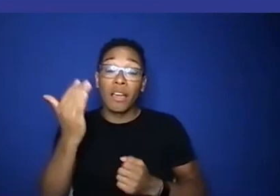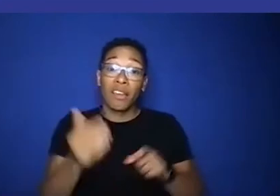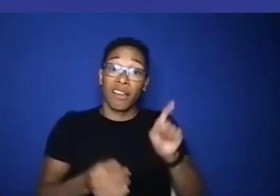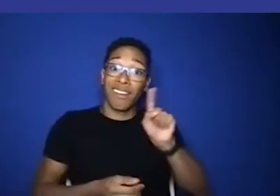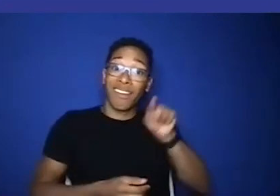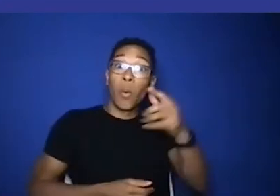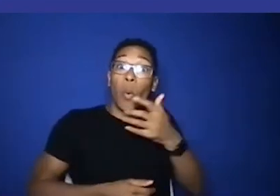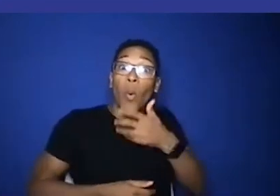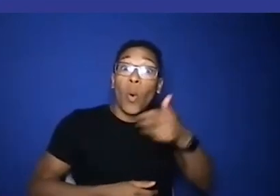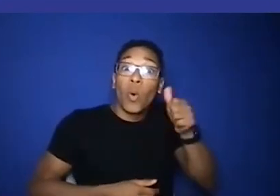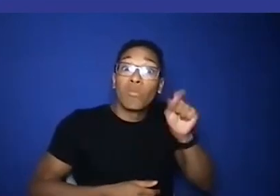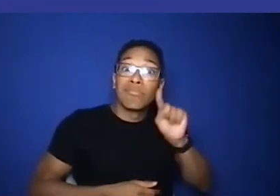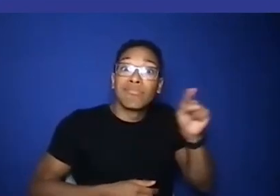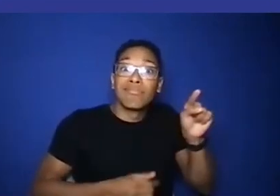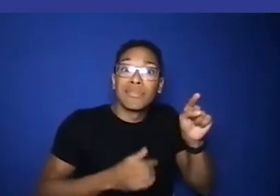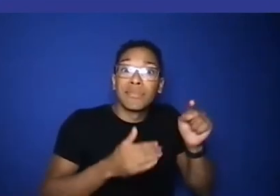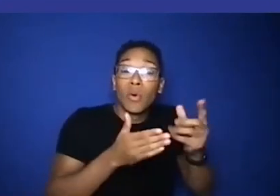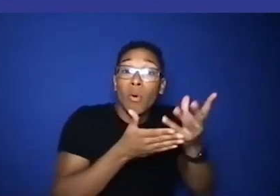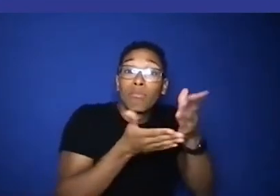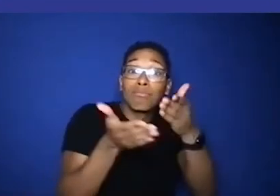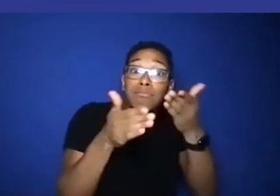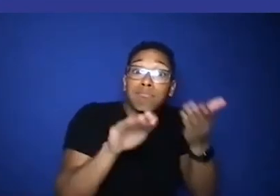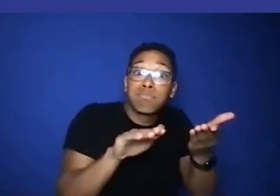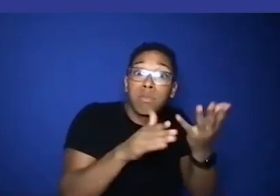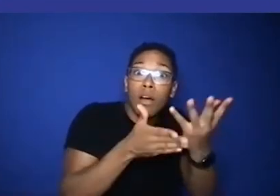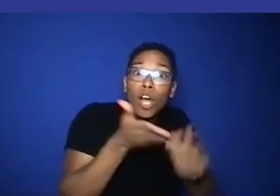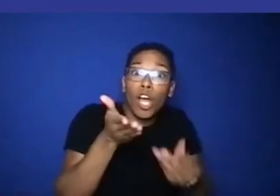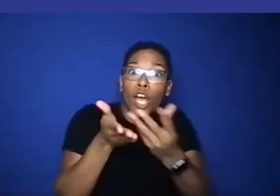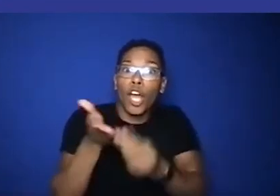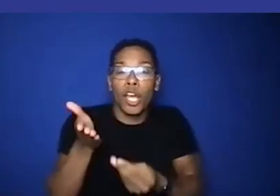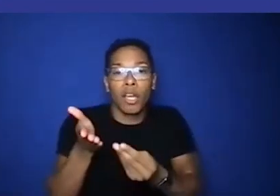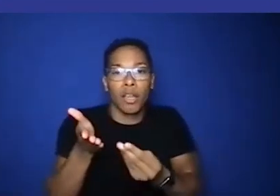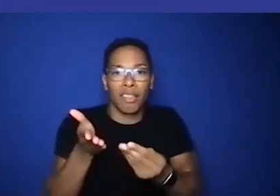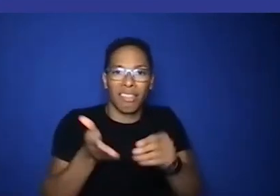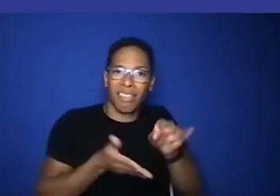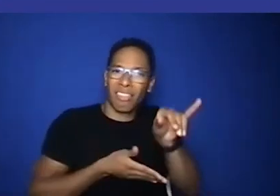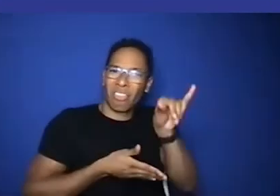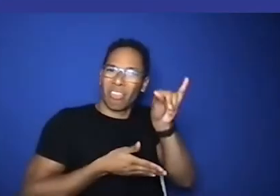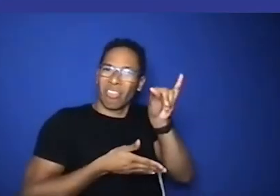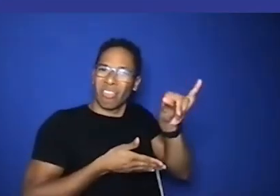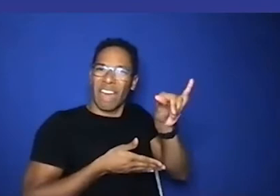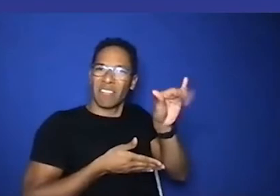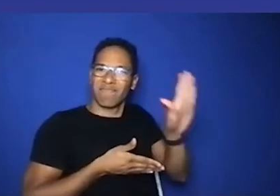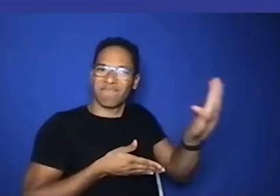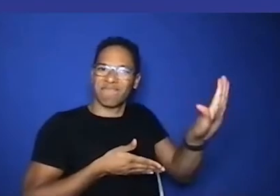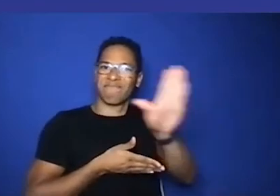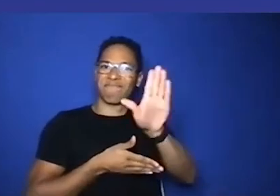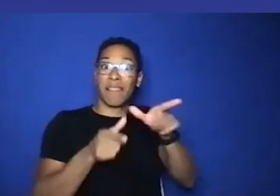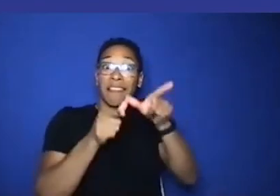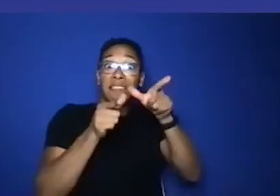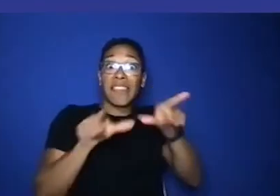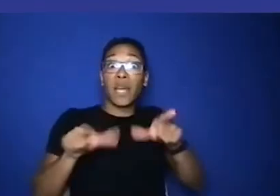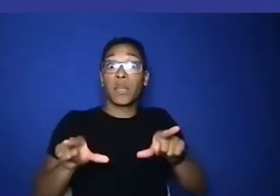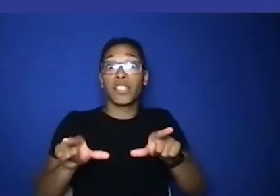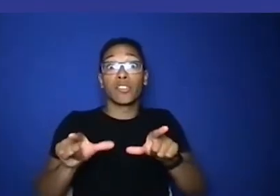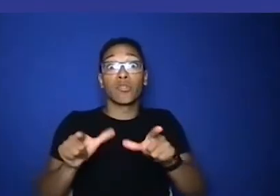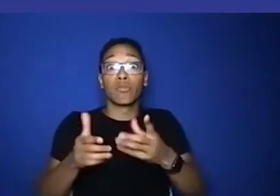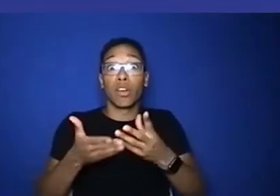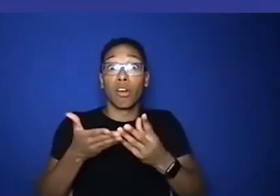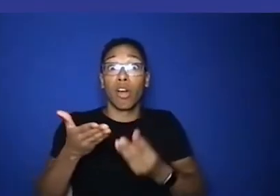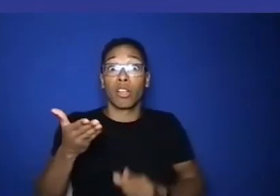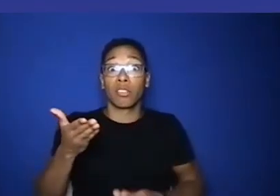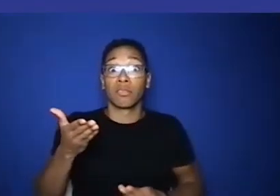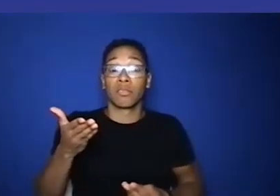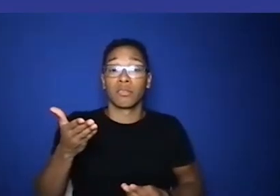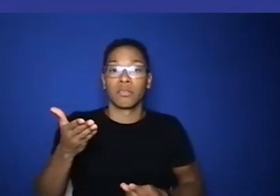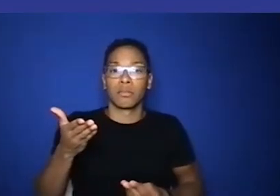we won't be able to hear the language as it was from these first speakers. It's a gift to have this knowledge, to hear these